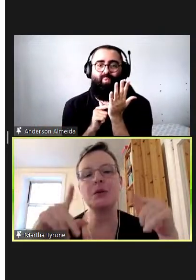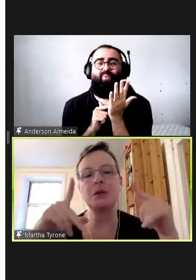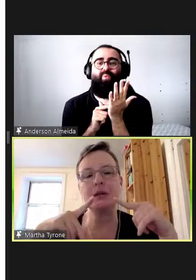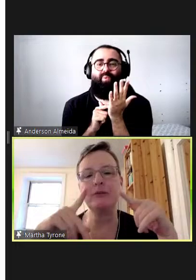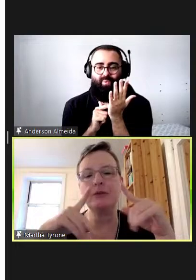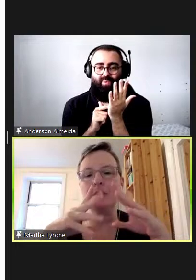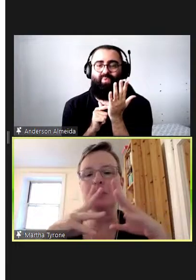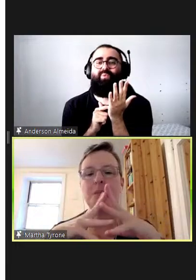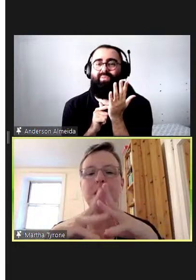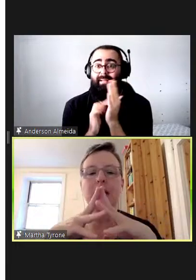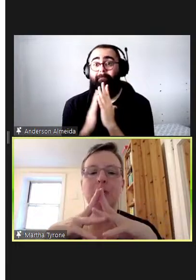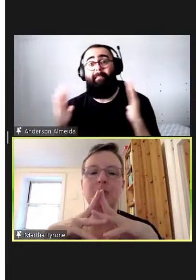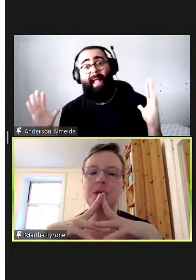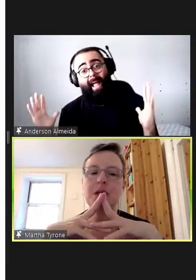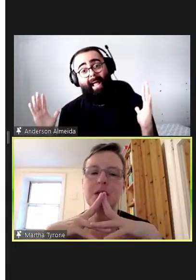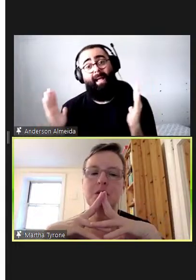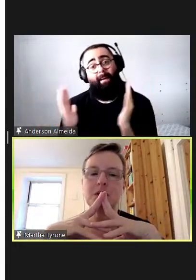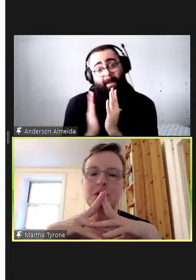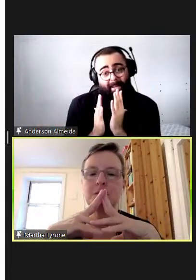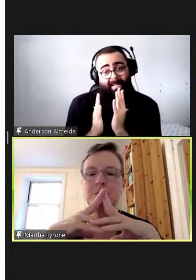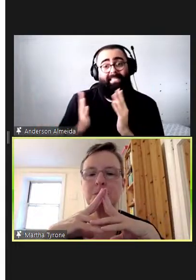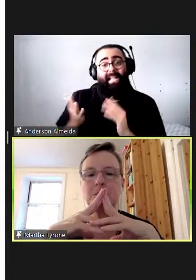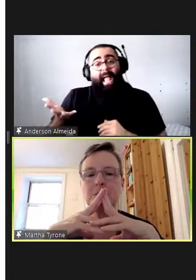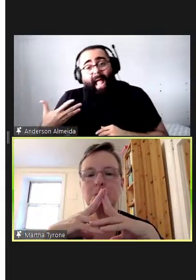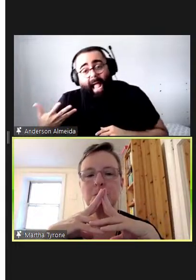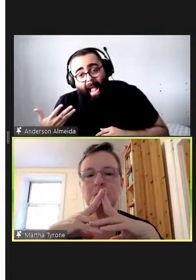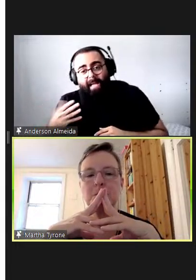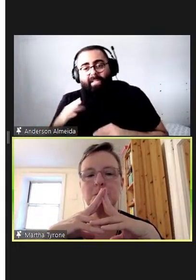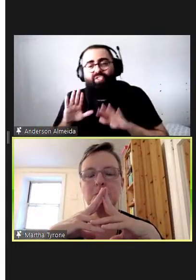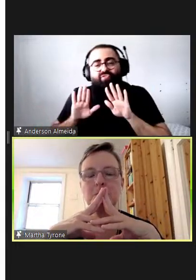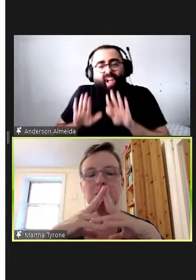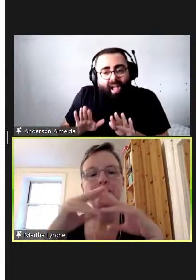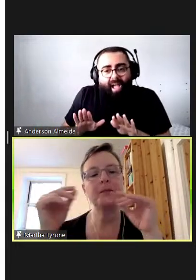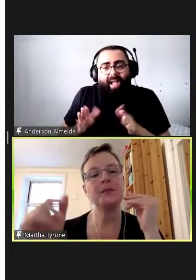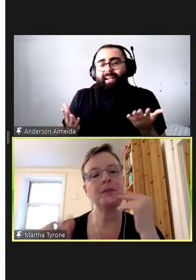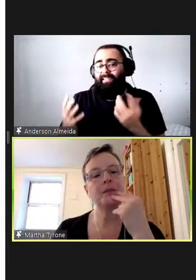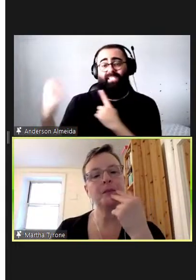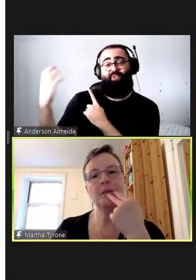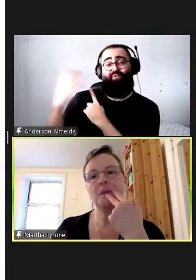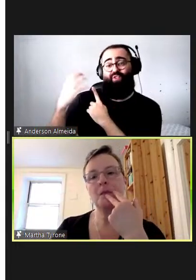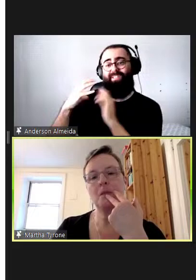That's also influenced by prosodic structure.